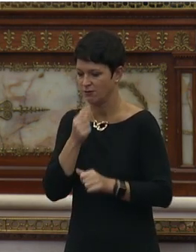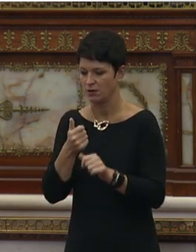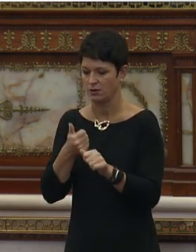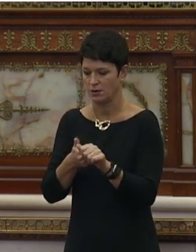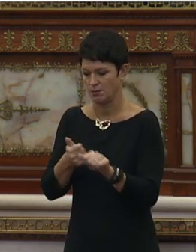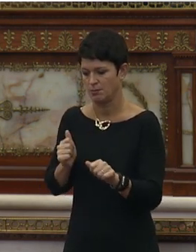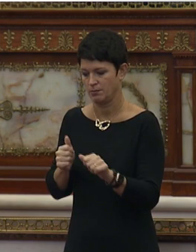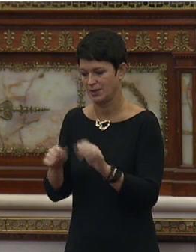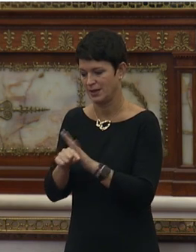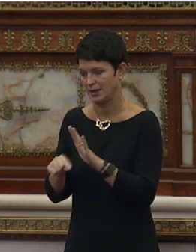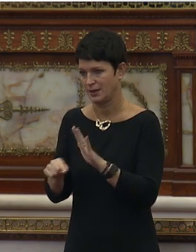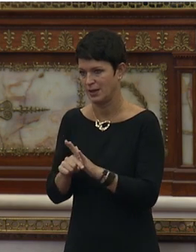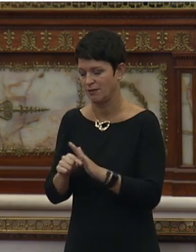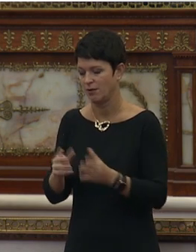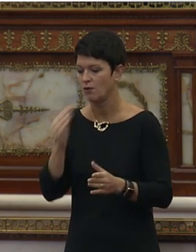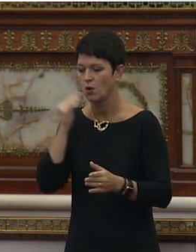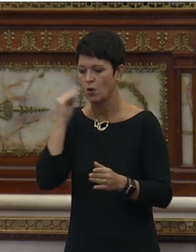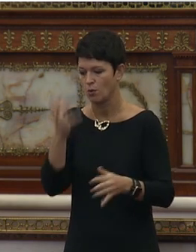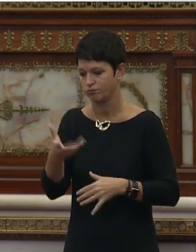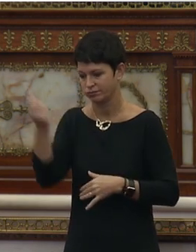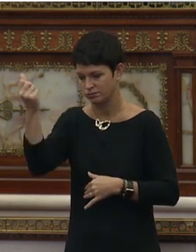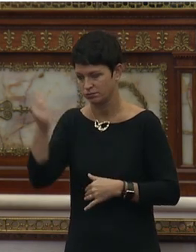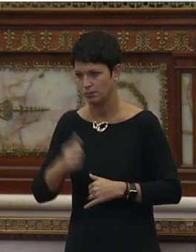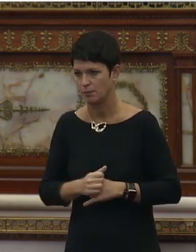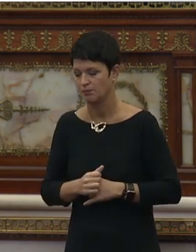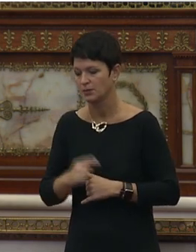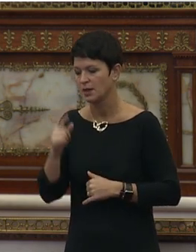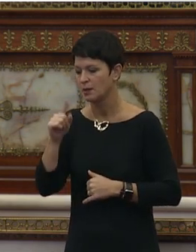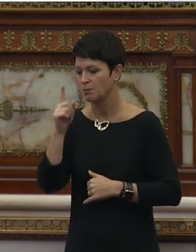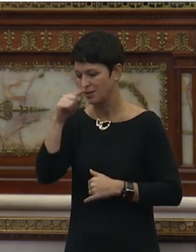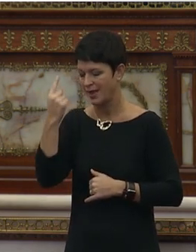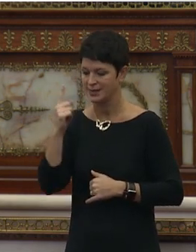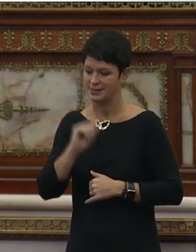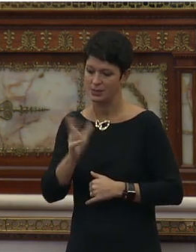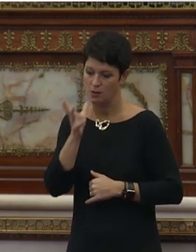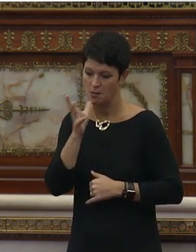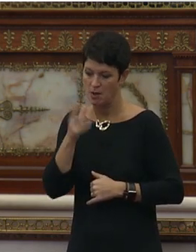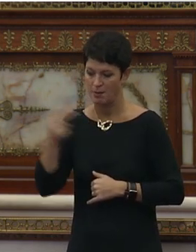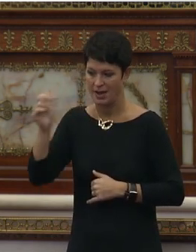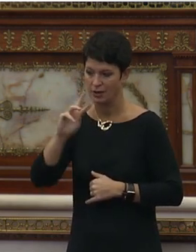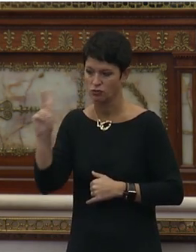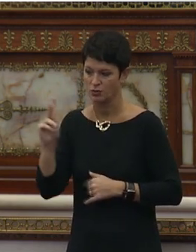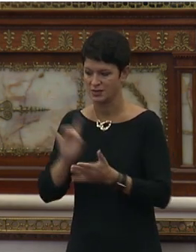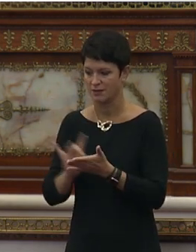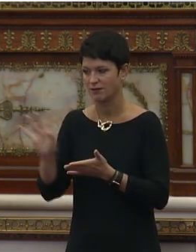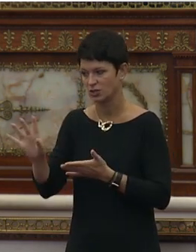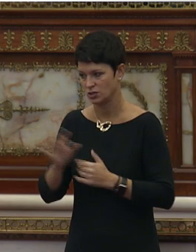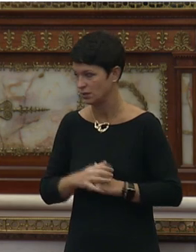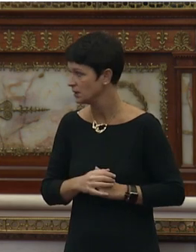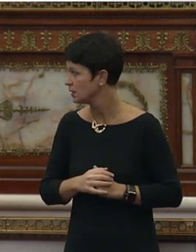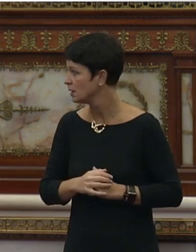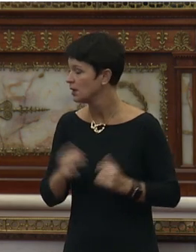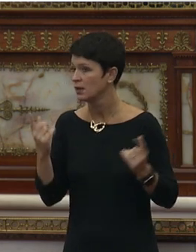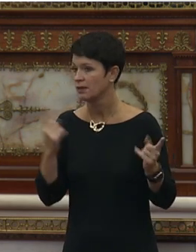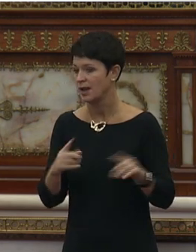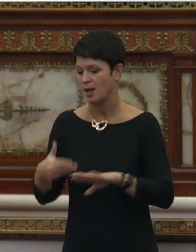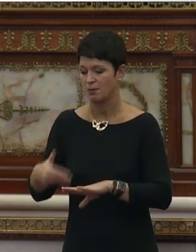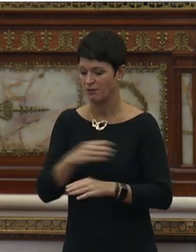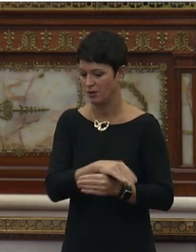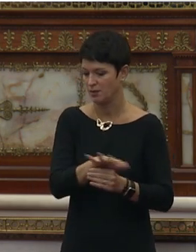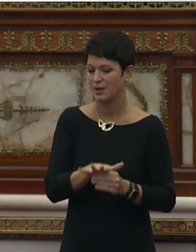as a result of losing their homes. Black single moms are at the highest risk of eviction. This was the case before